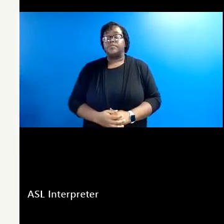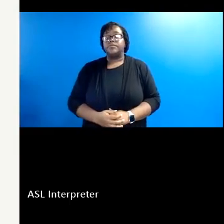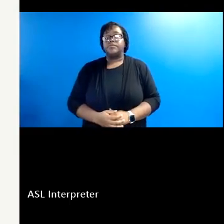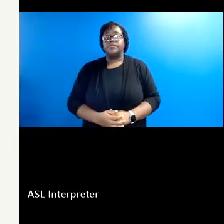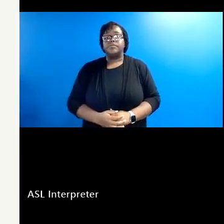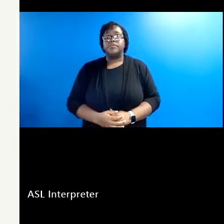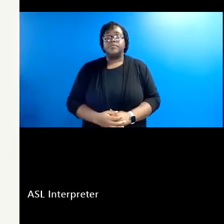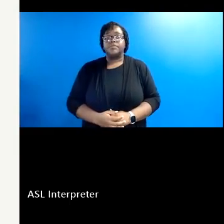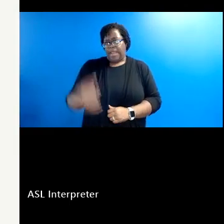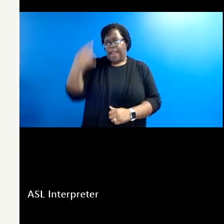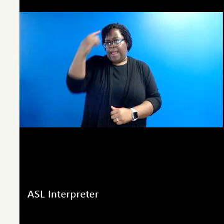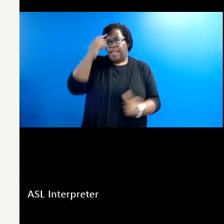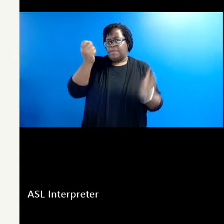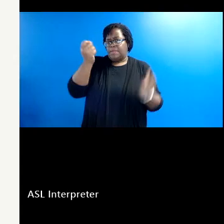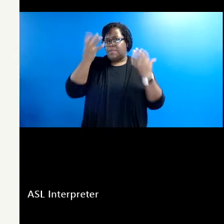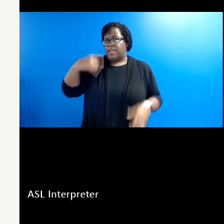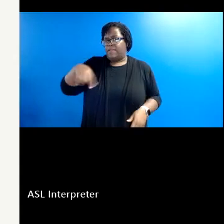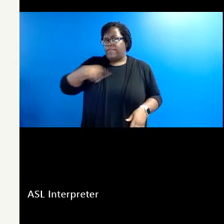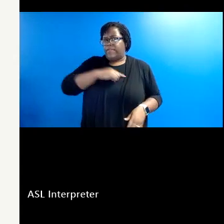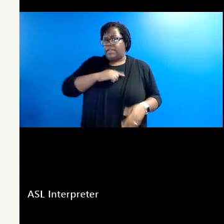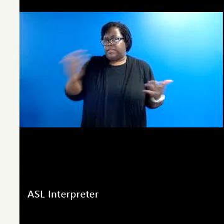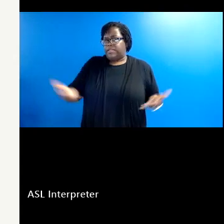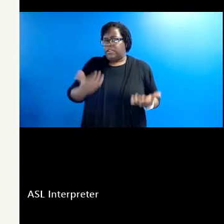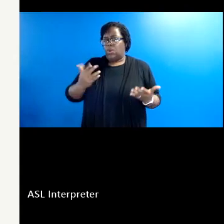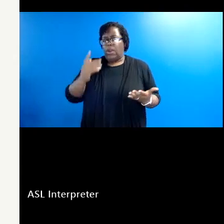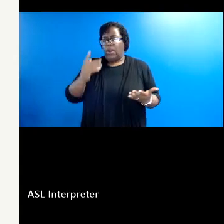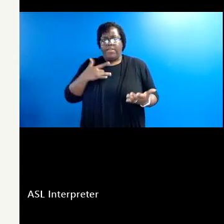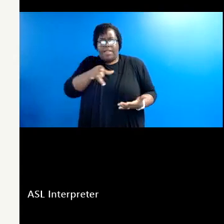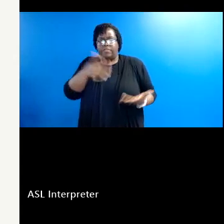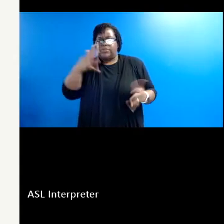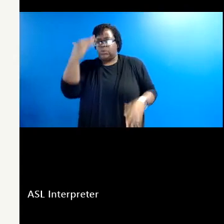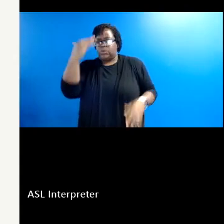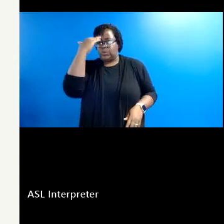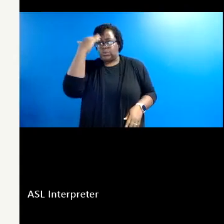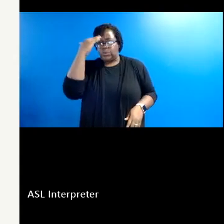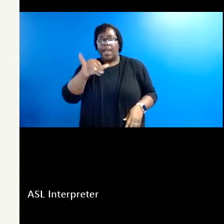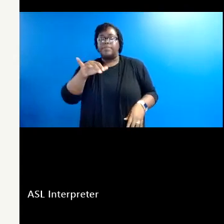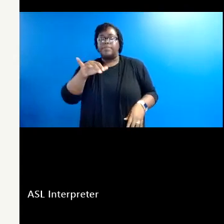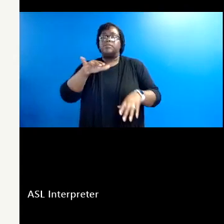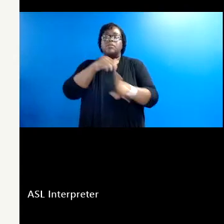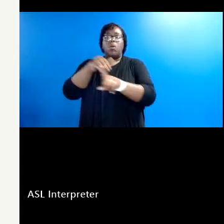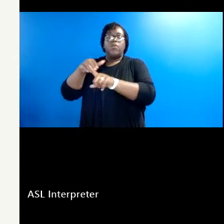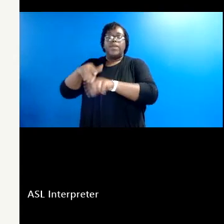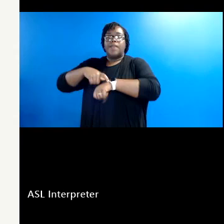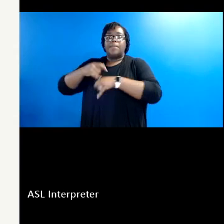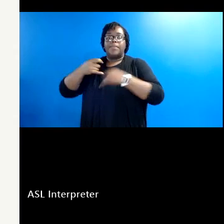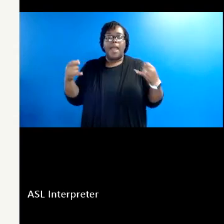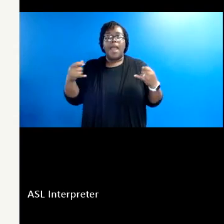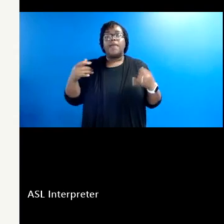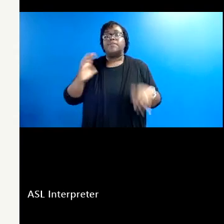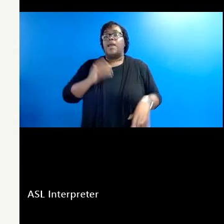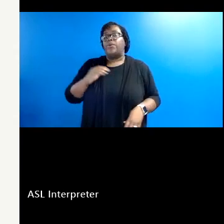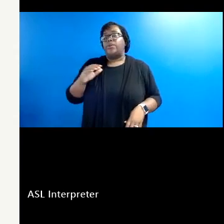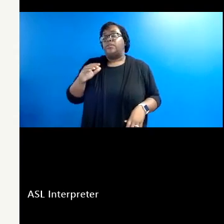I think that many on the call here will find this slide familiar. This is our notification timeline, our cadence. And